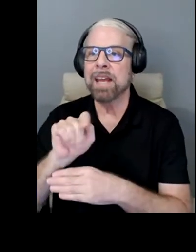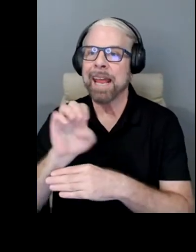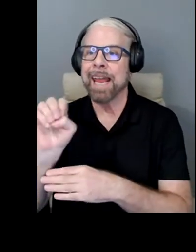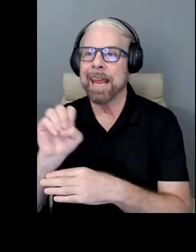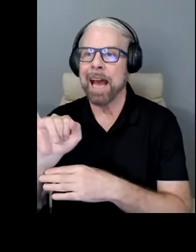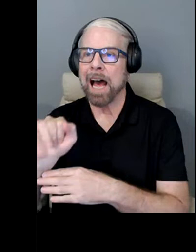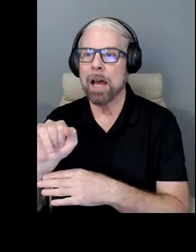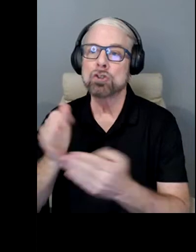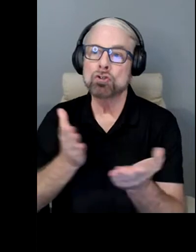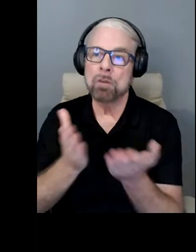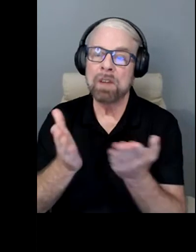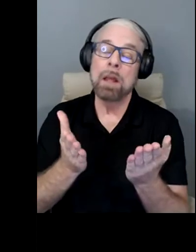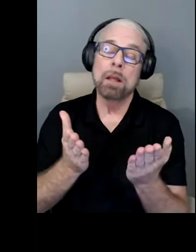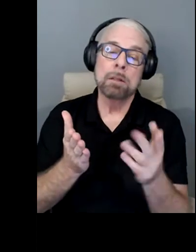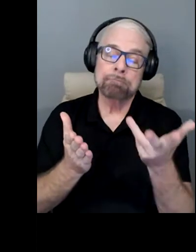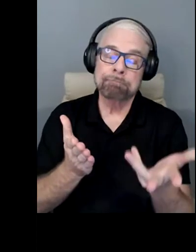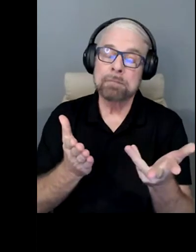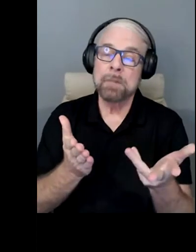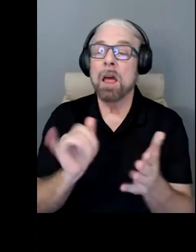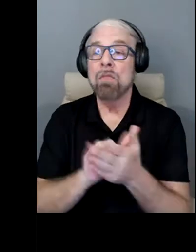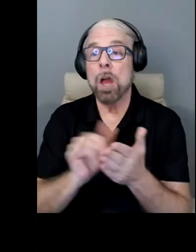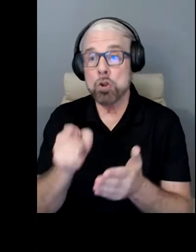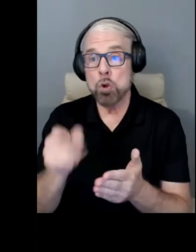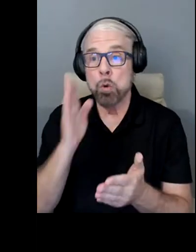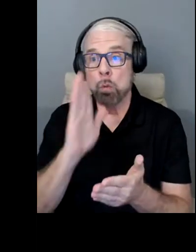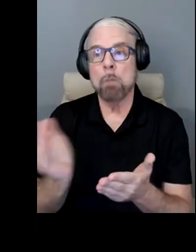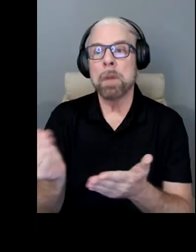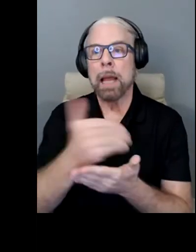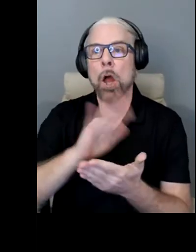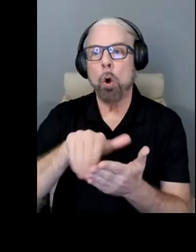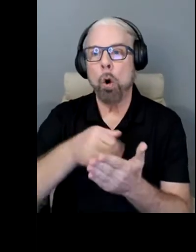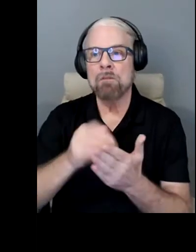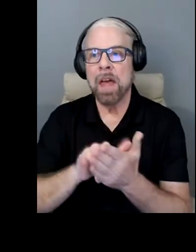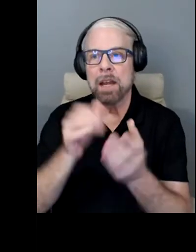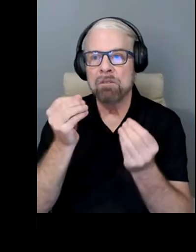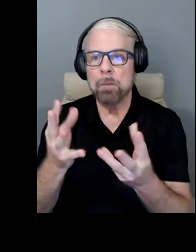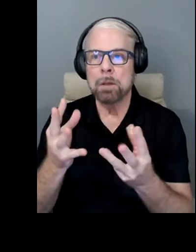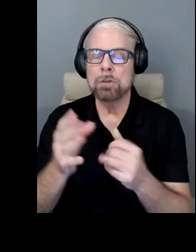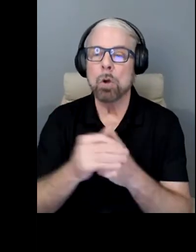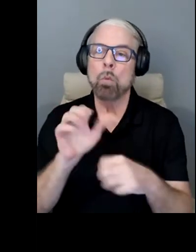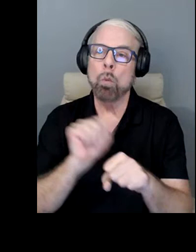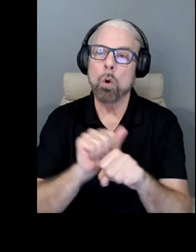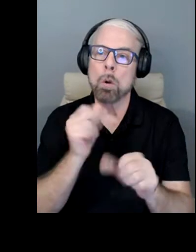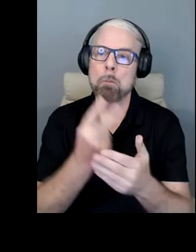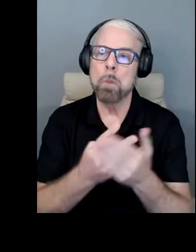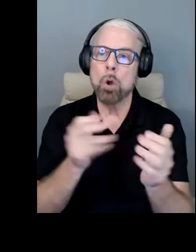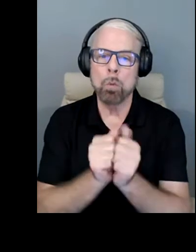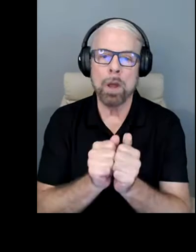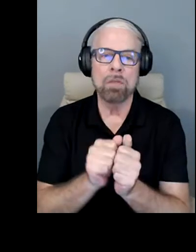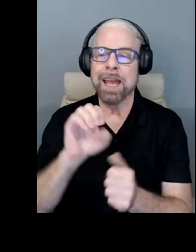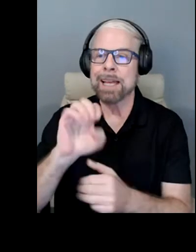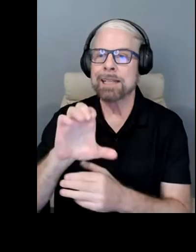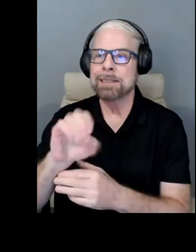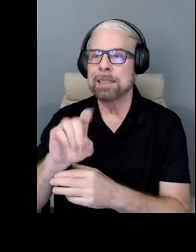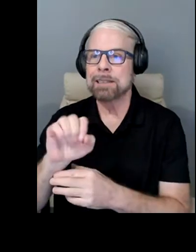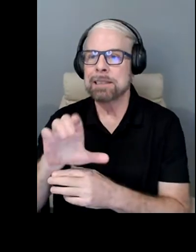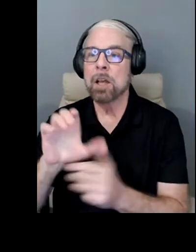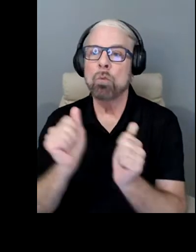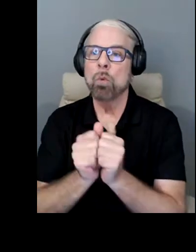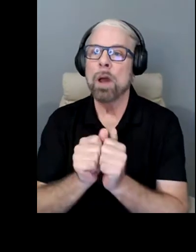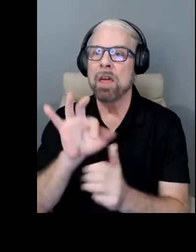So this is where you'll be collecting all of those. We worked with both the ECECD Family Infant